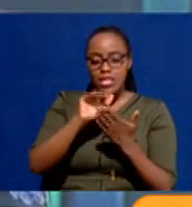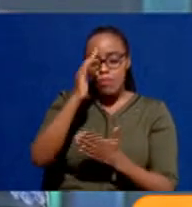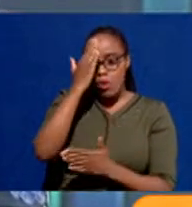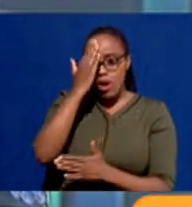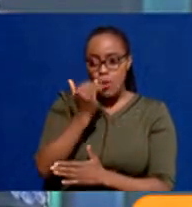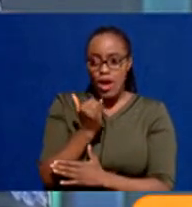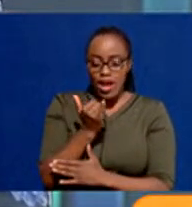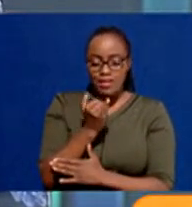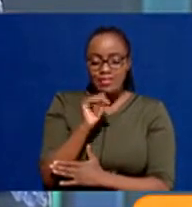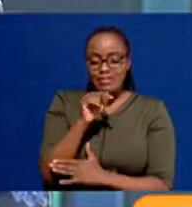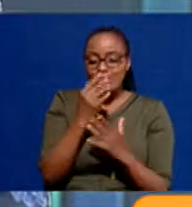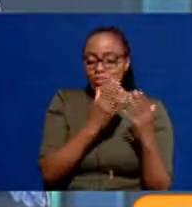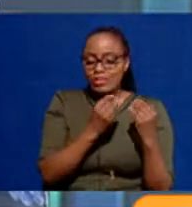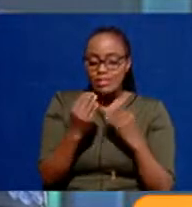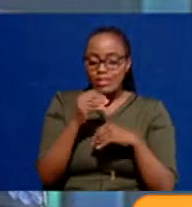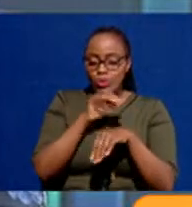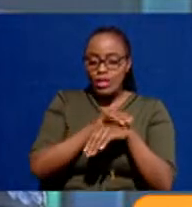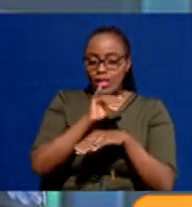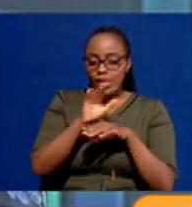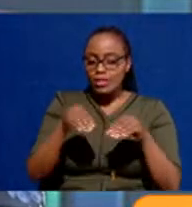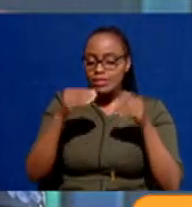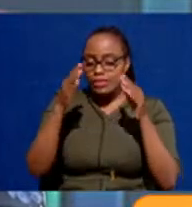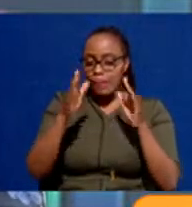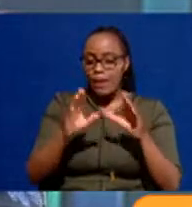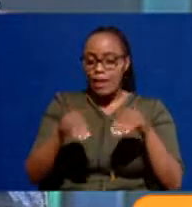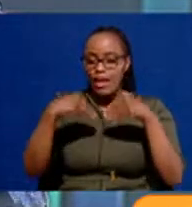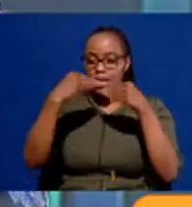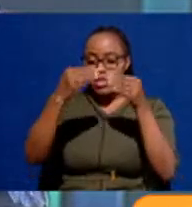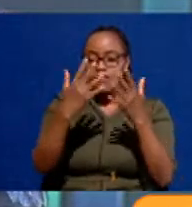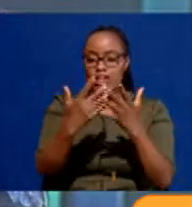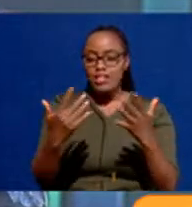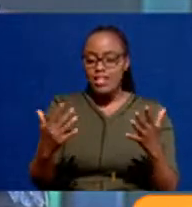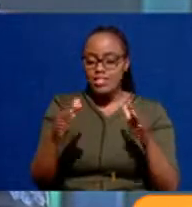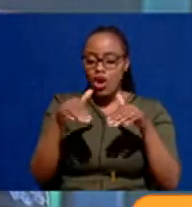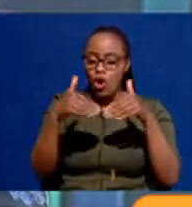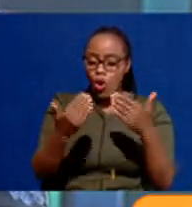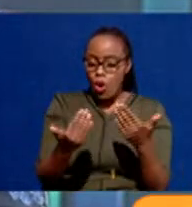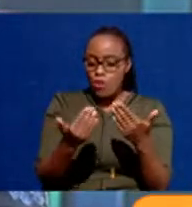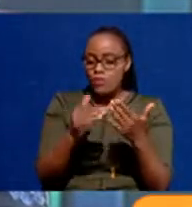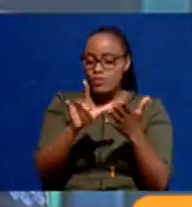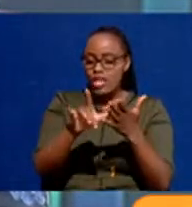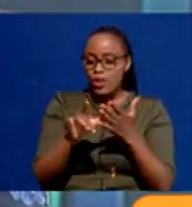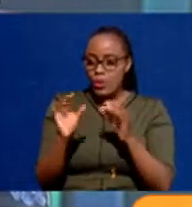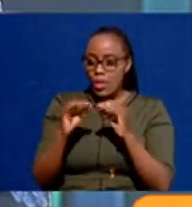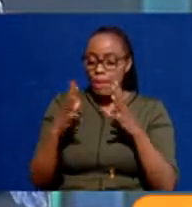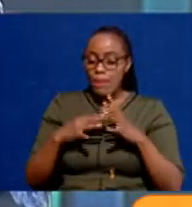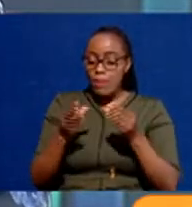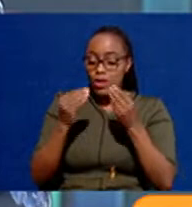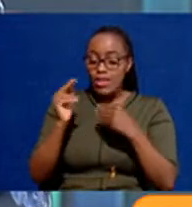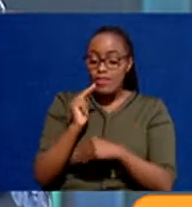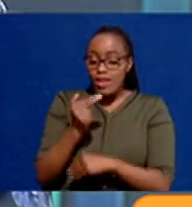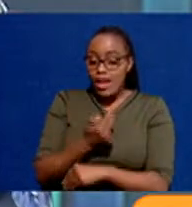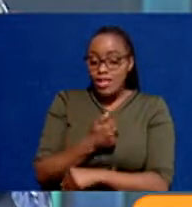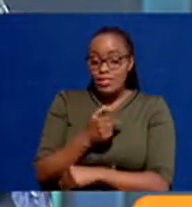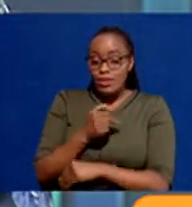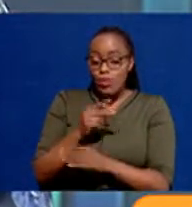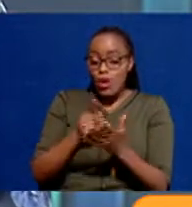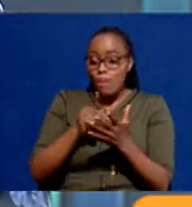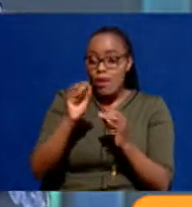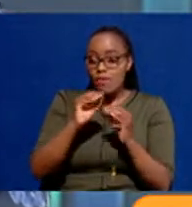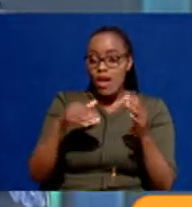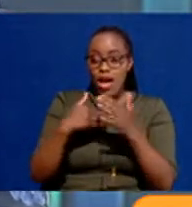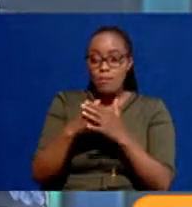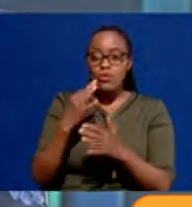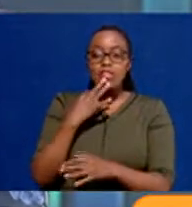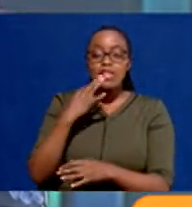because it's not easy to get suppliers giving you commodities on credit. We have people giving us credit even up to almost 300